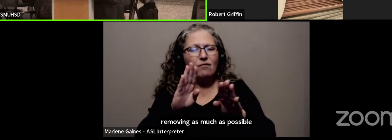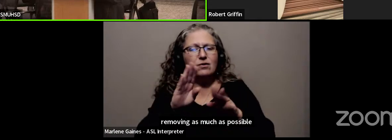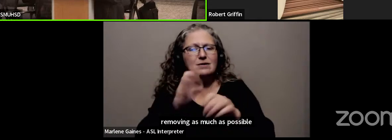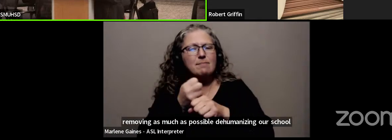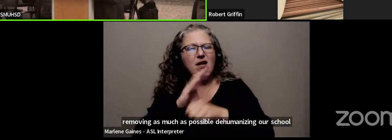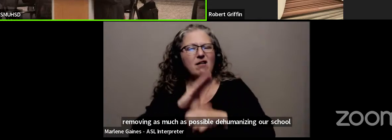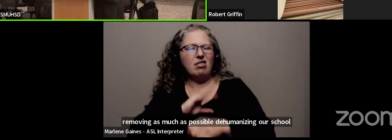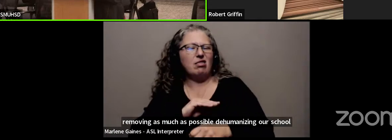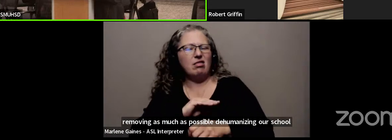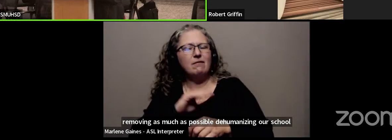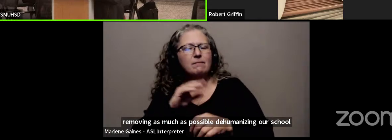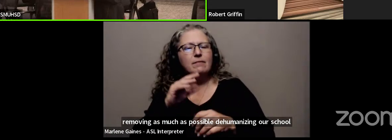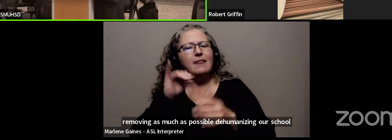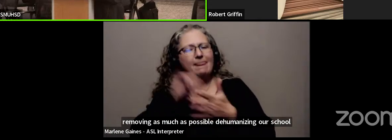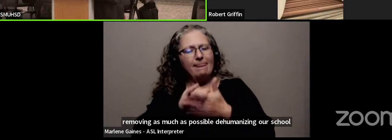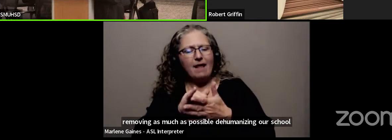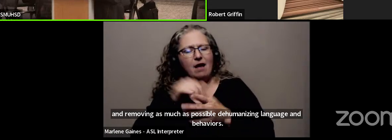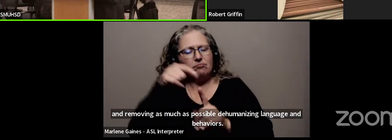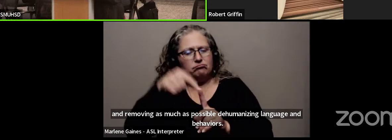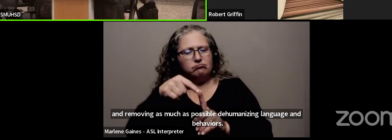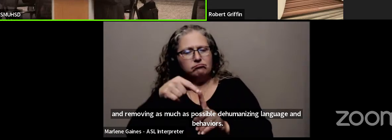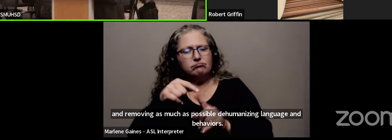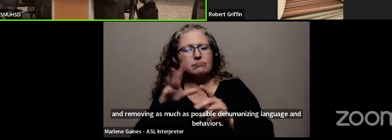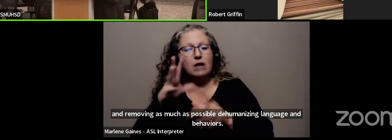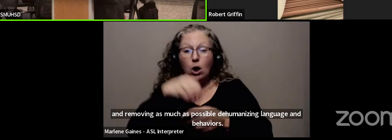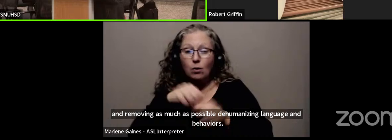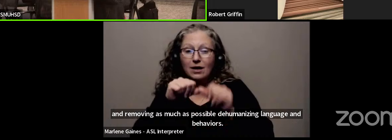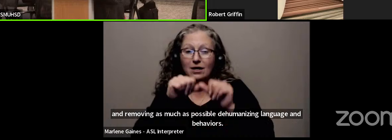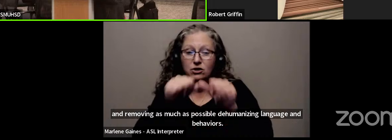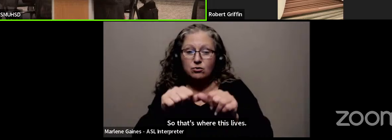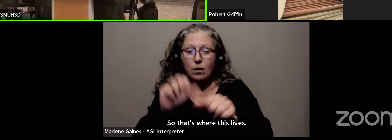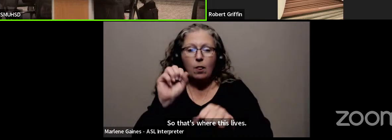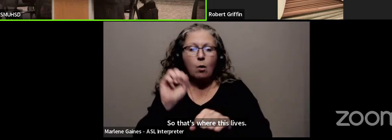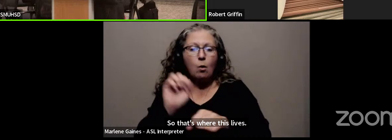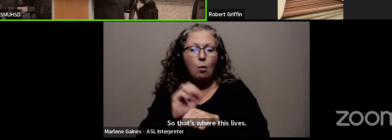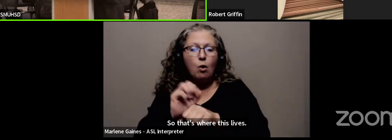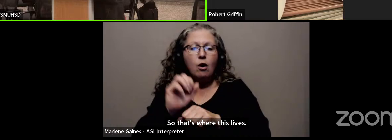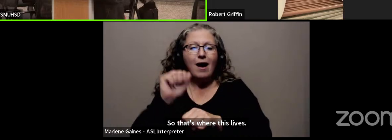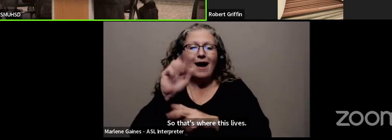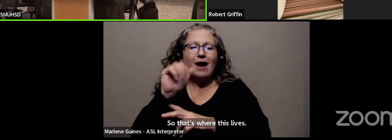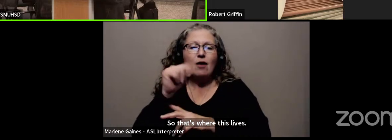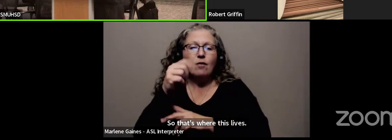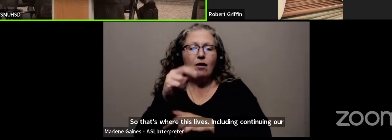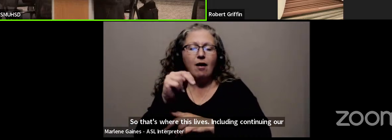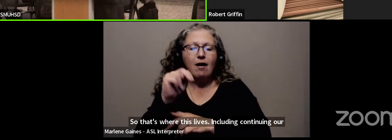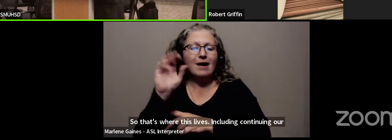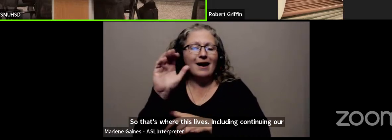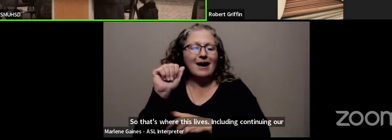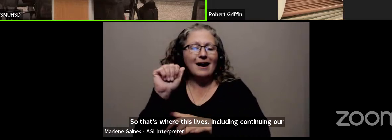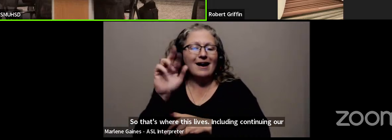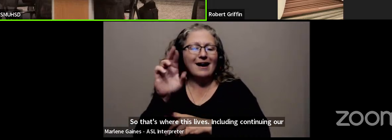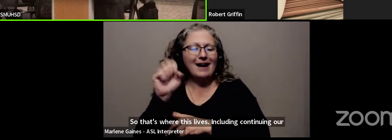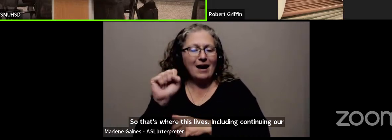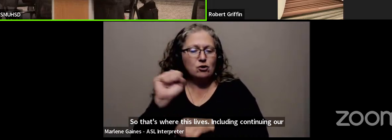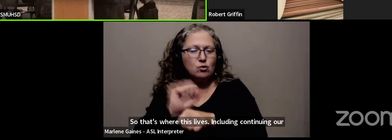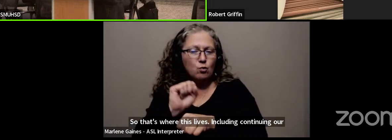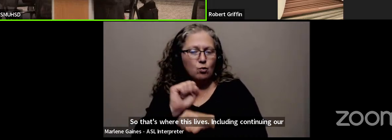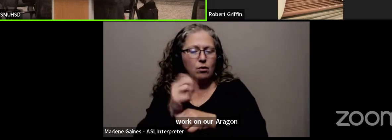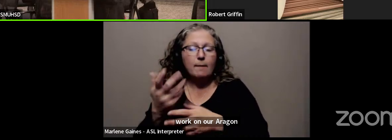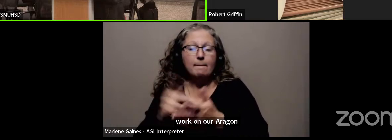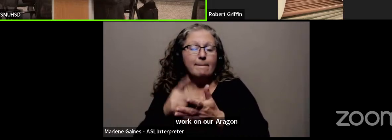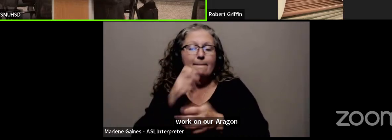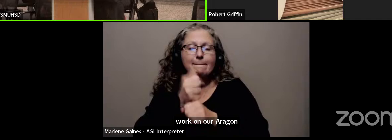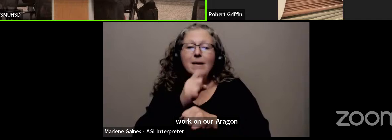this lives, including continuing our work on our Aragon Cares work. So that's making sure that